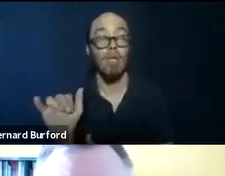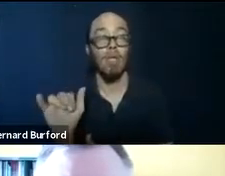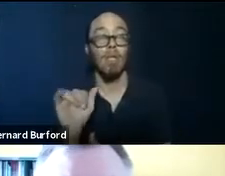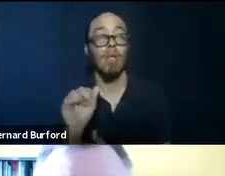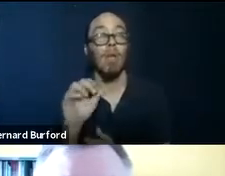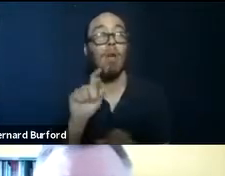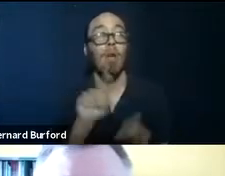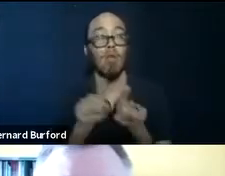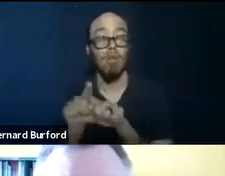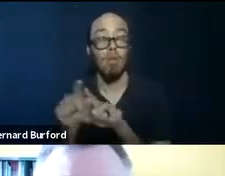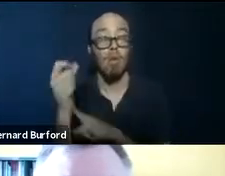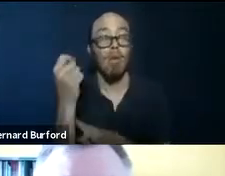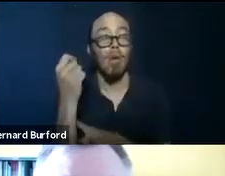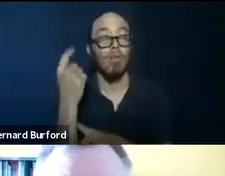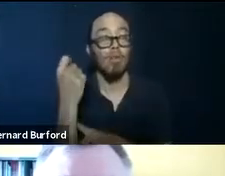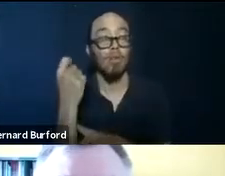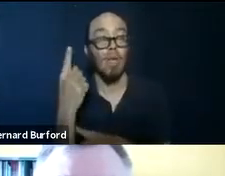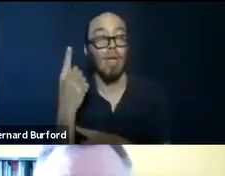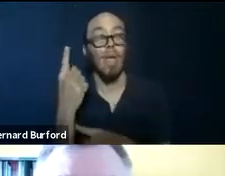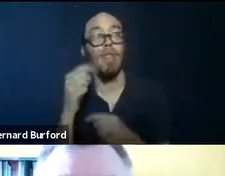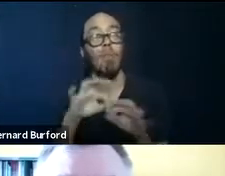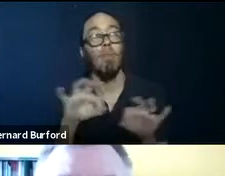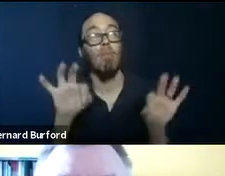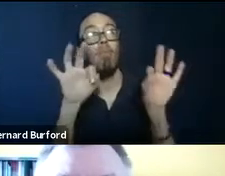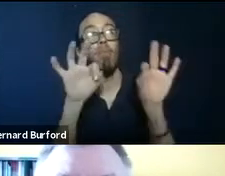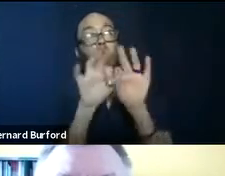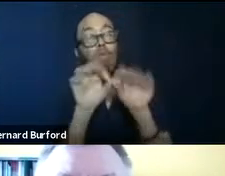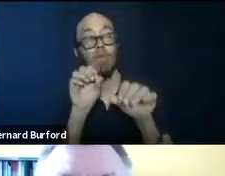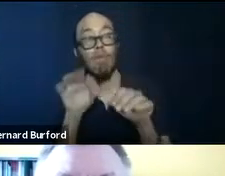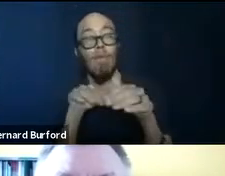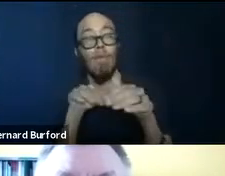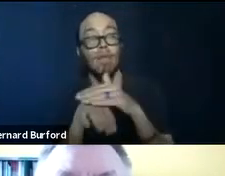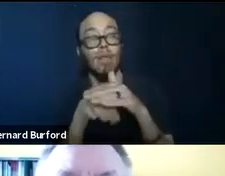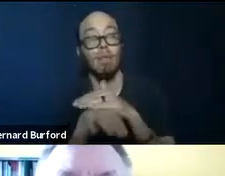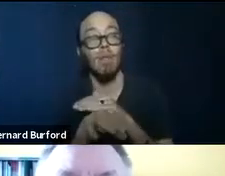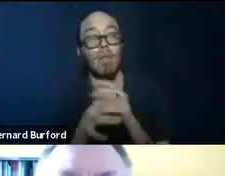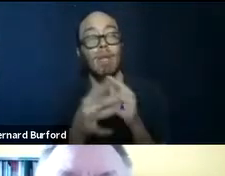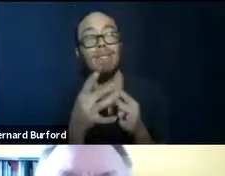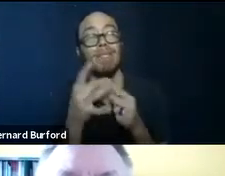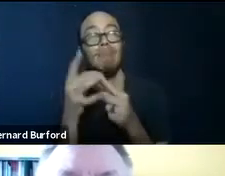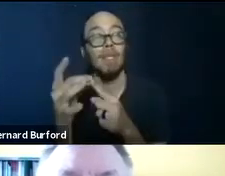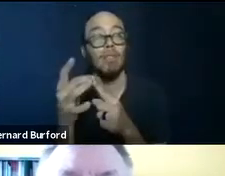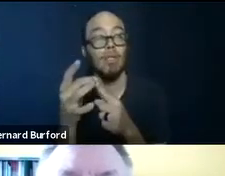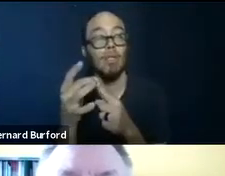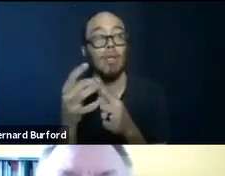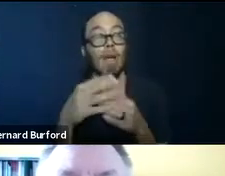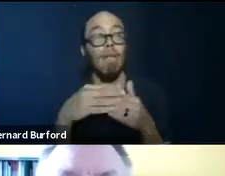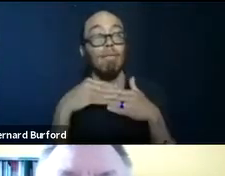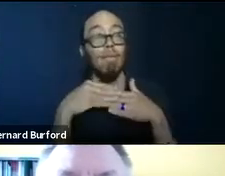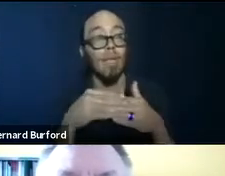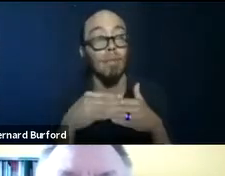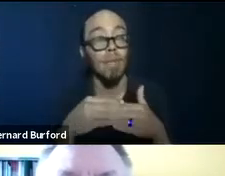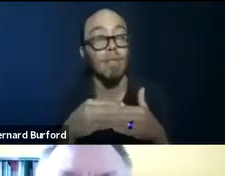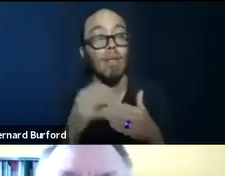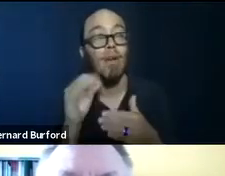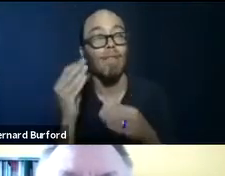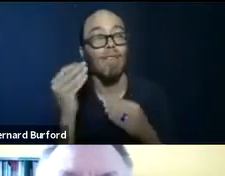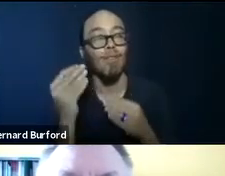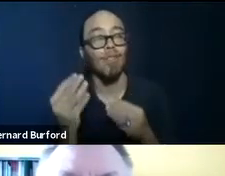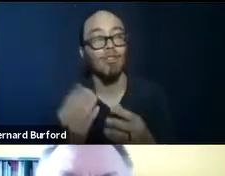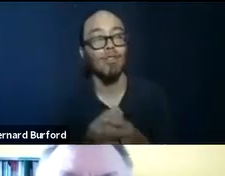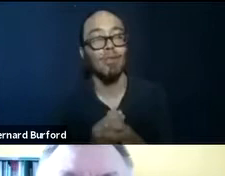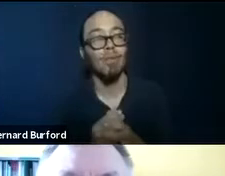importance of accessibility, and especially of accessibility of information